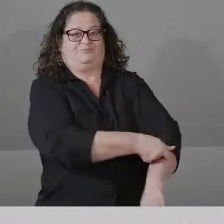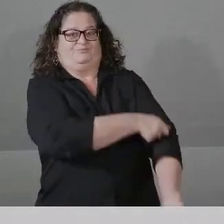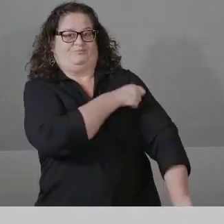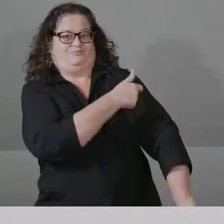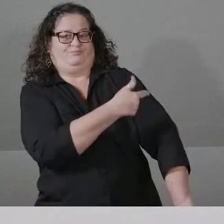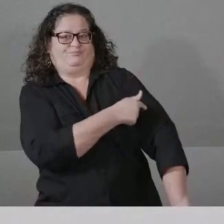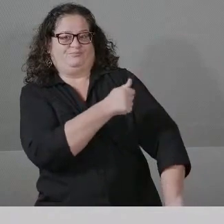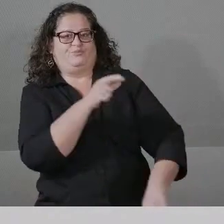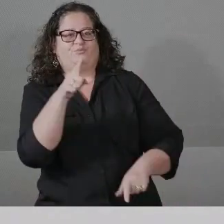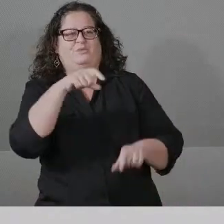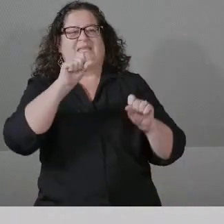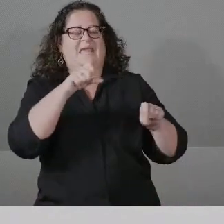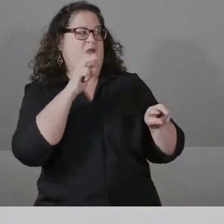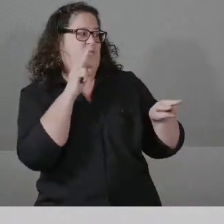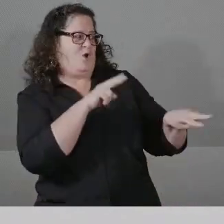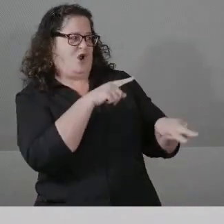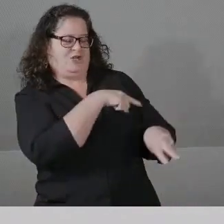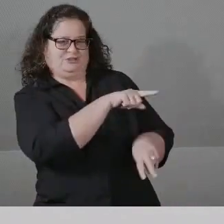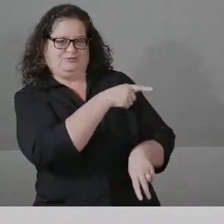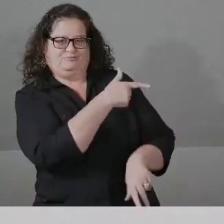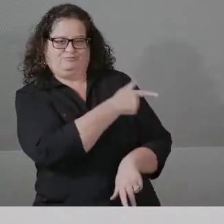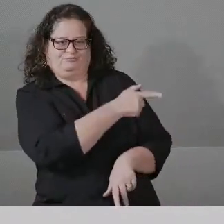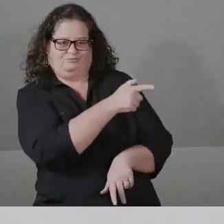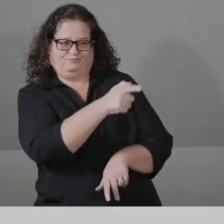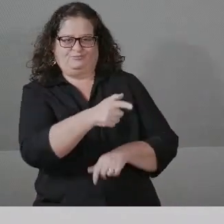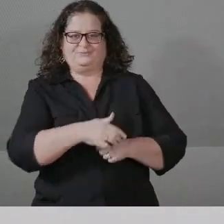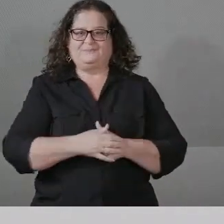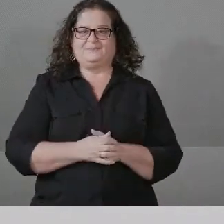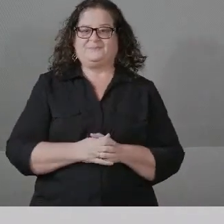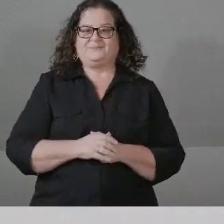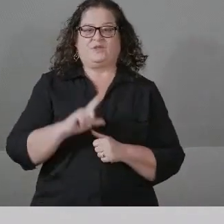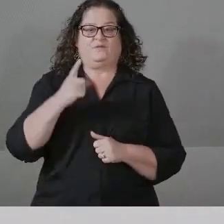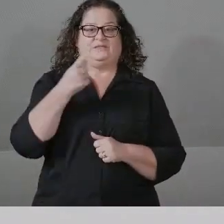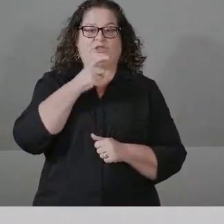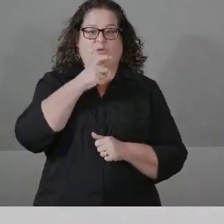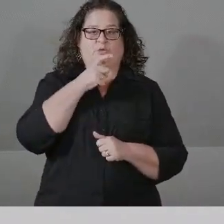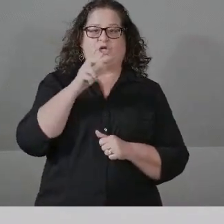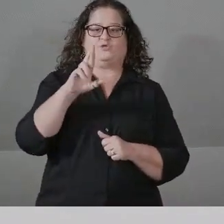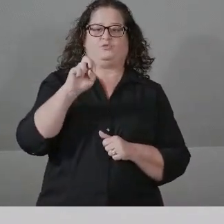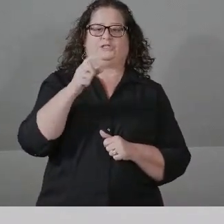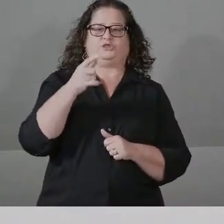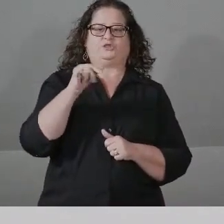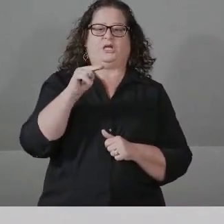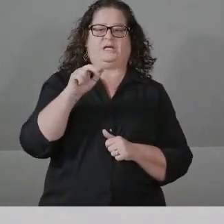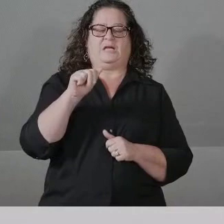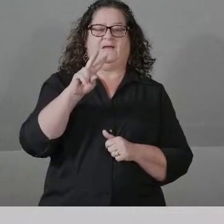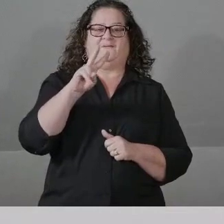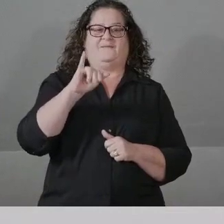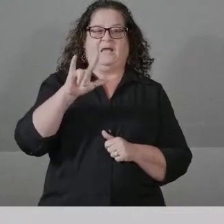vaccinated. Our first healthcare worker is Regina Villa. She is the